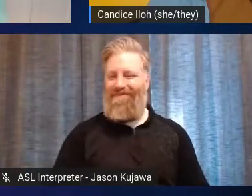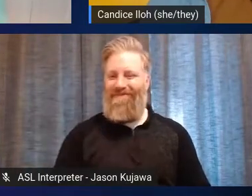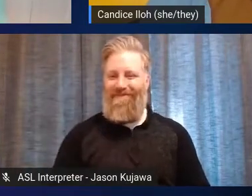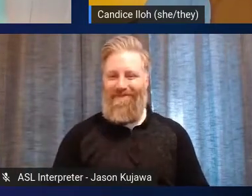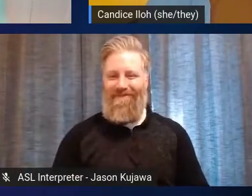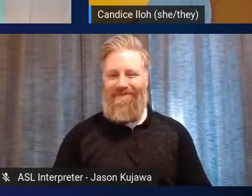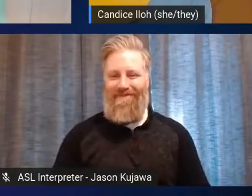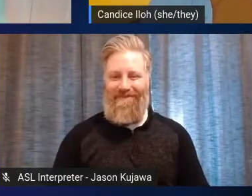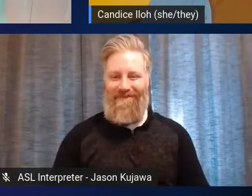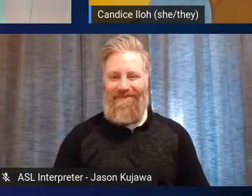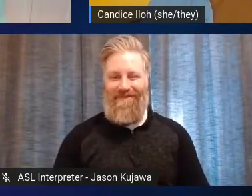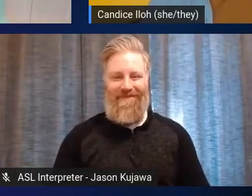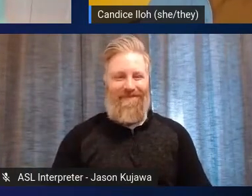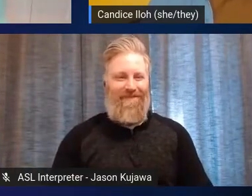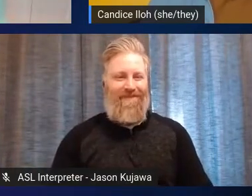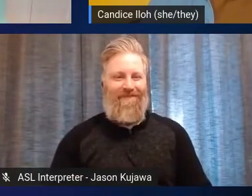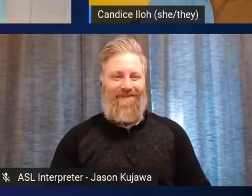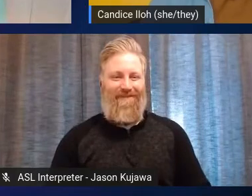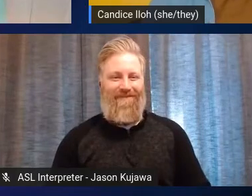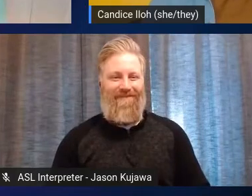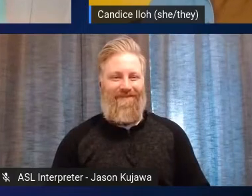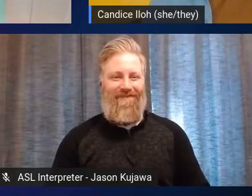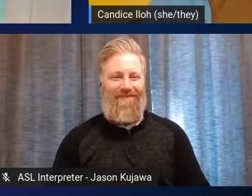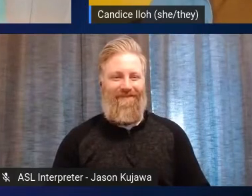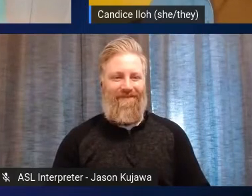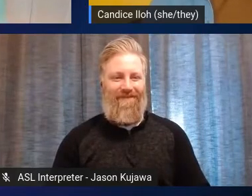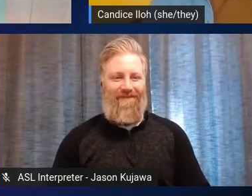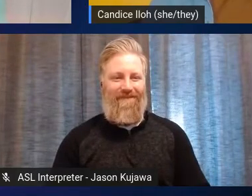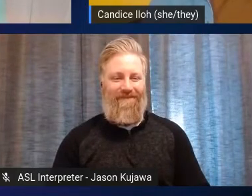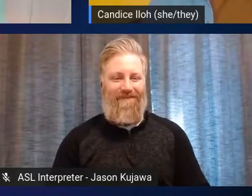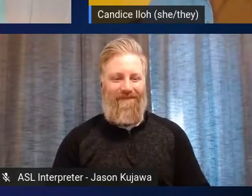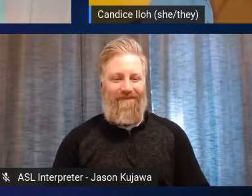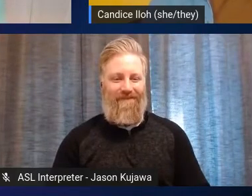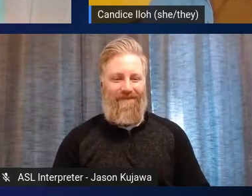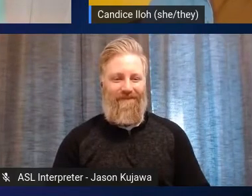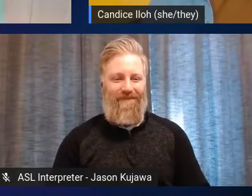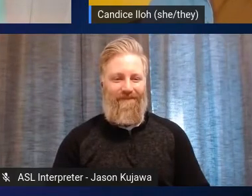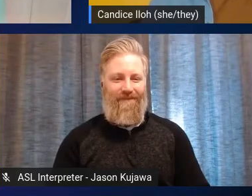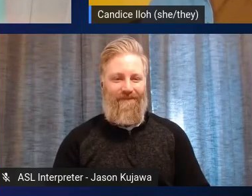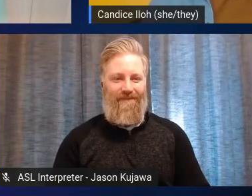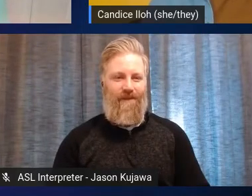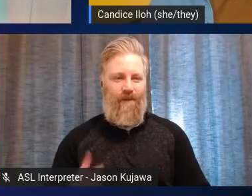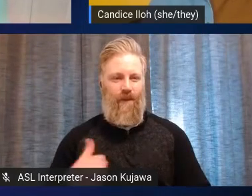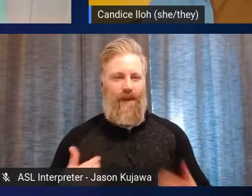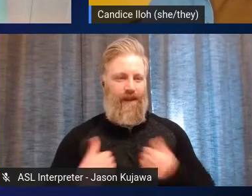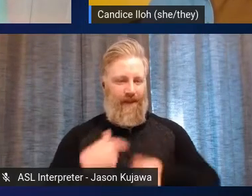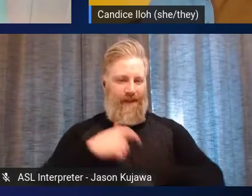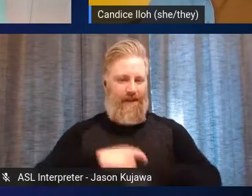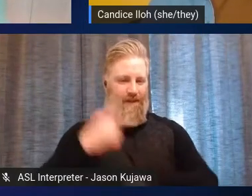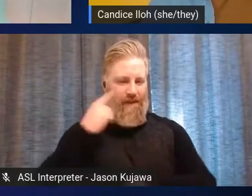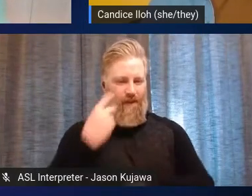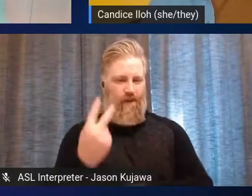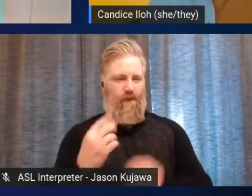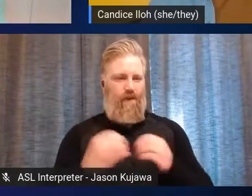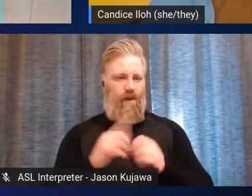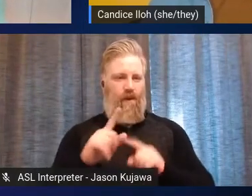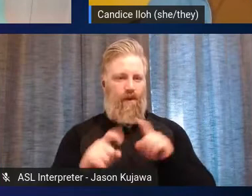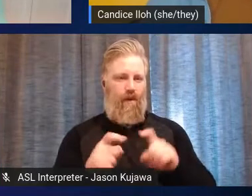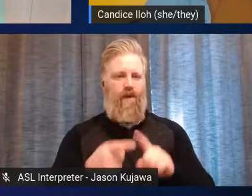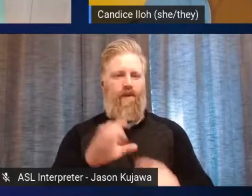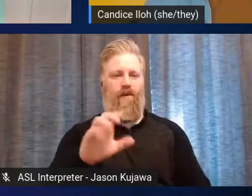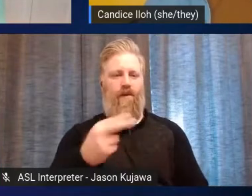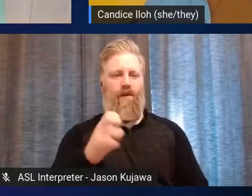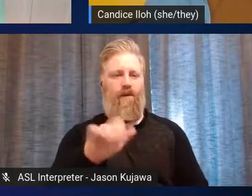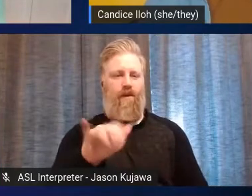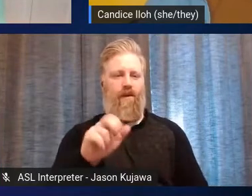God. all right, let's see. We have time for two more from Cheyenne